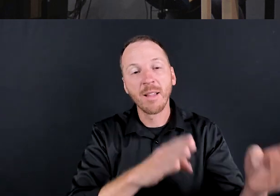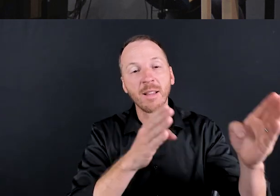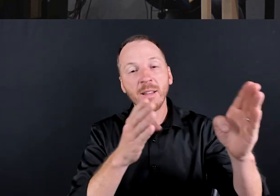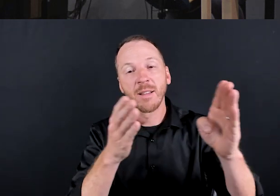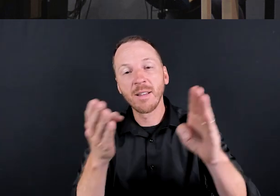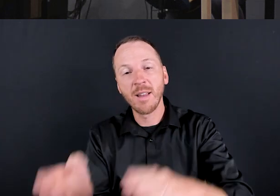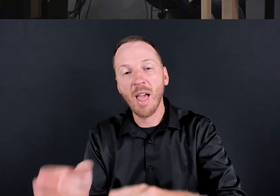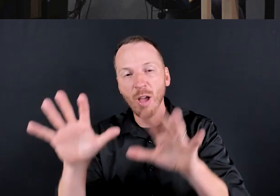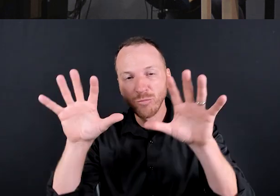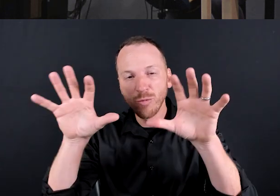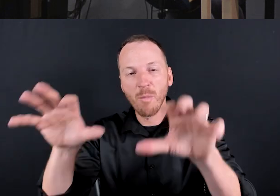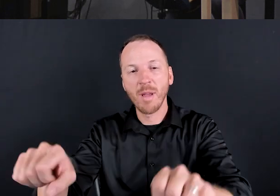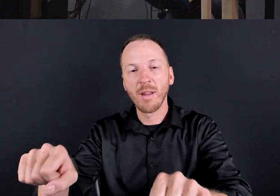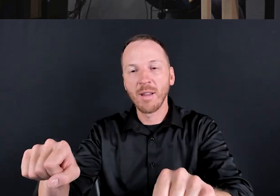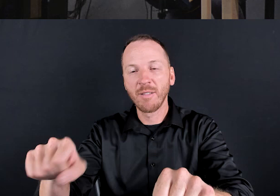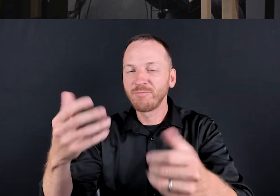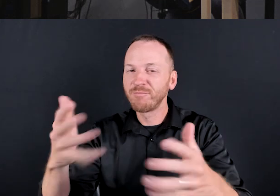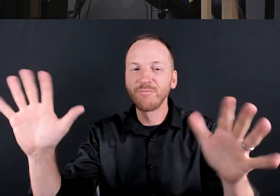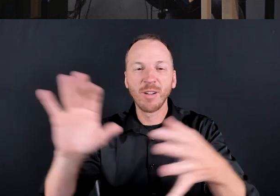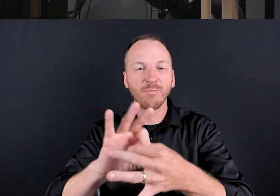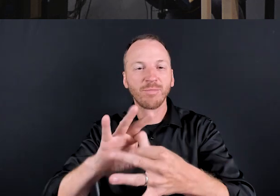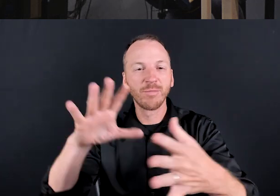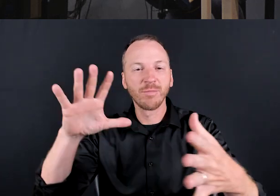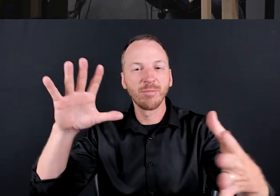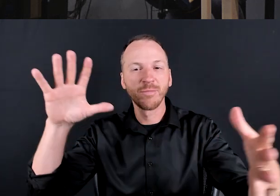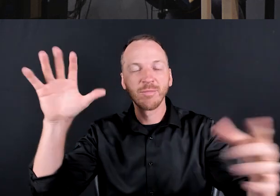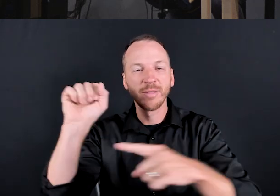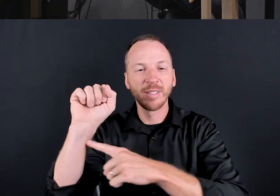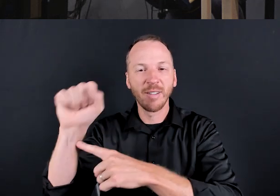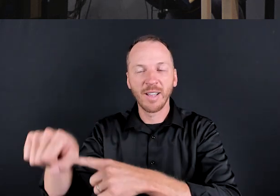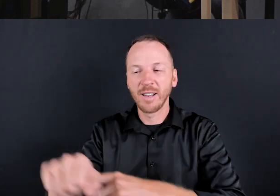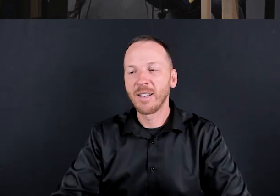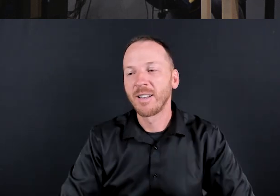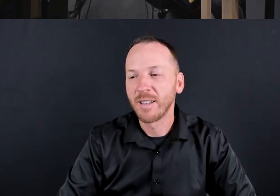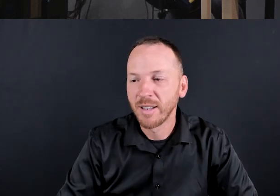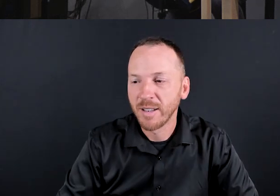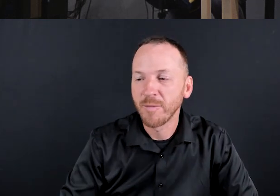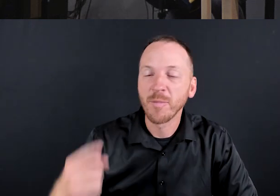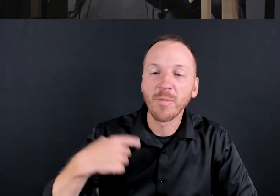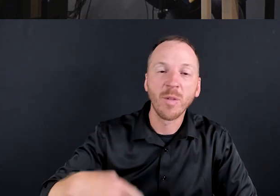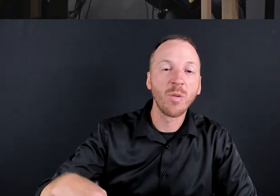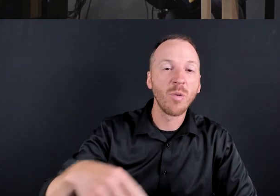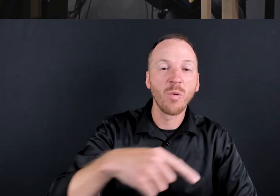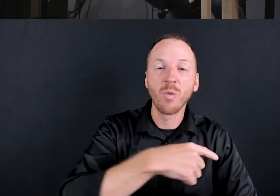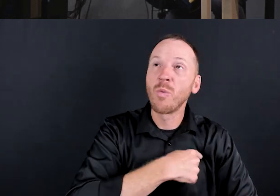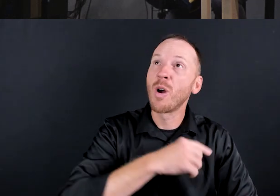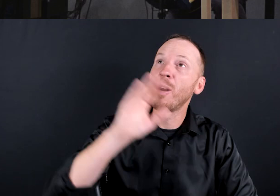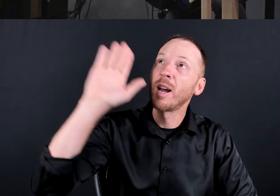dread dominion finally defeated. We are